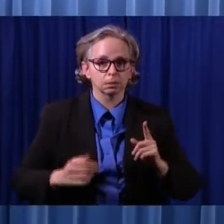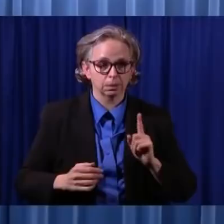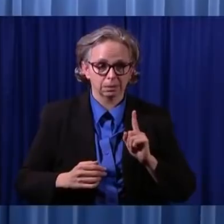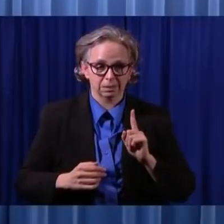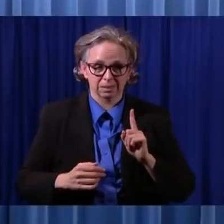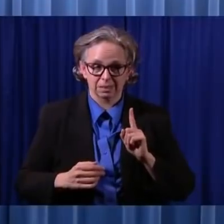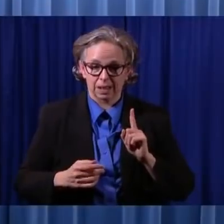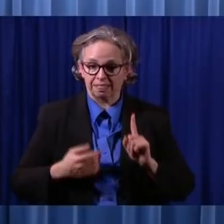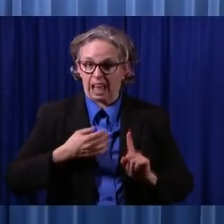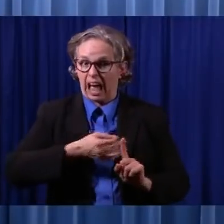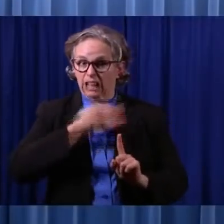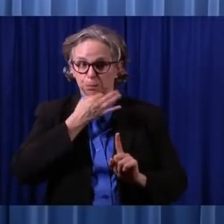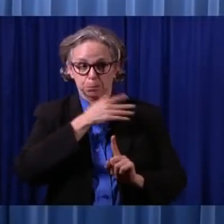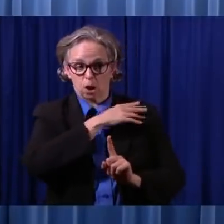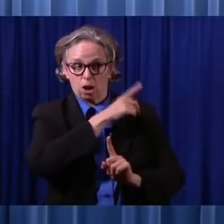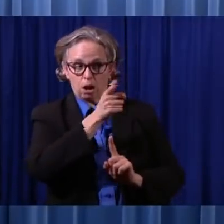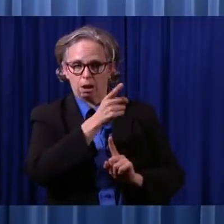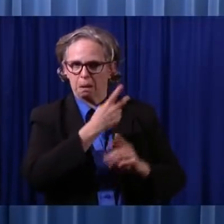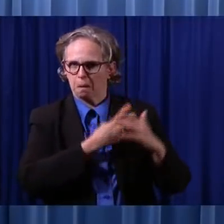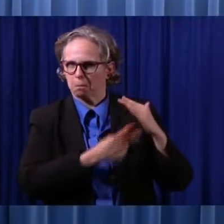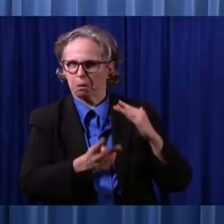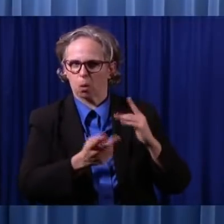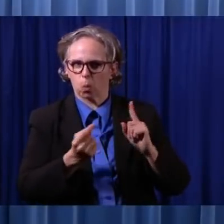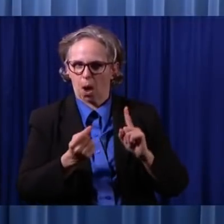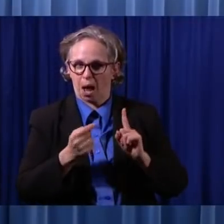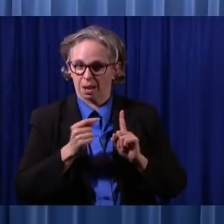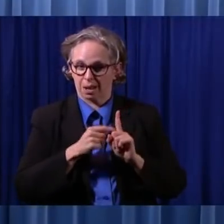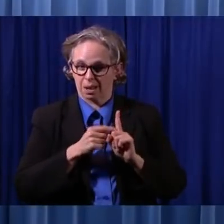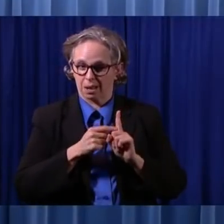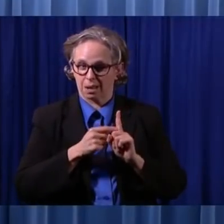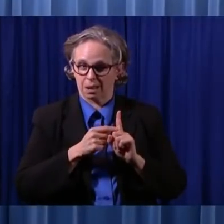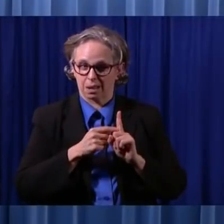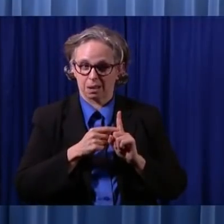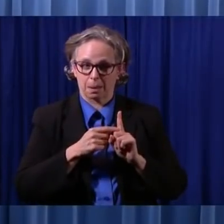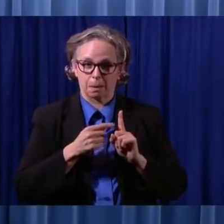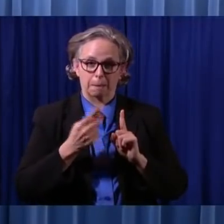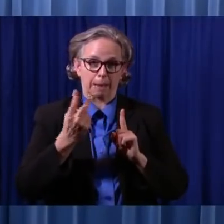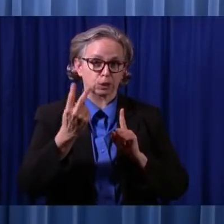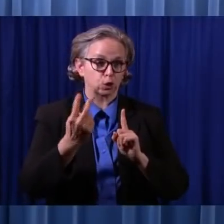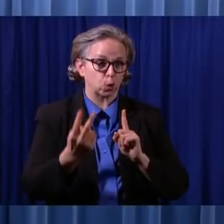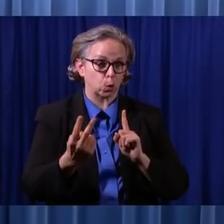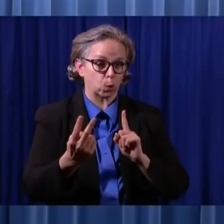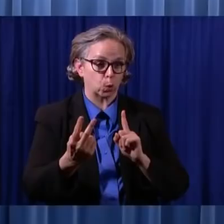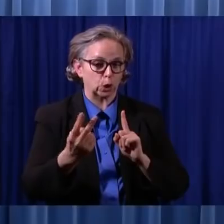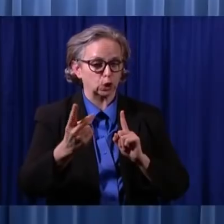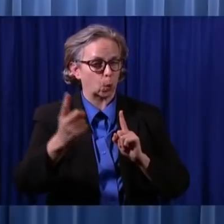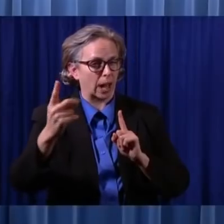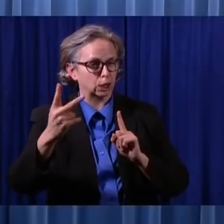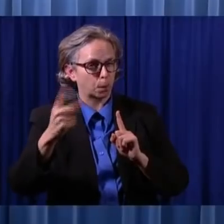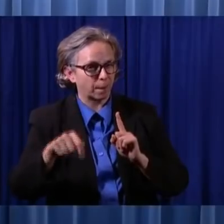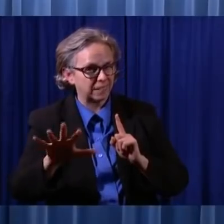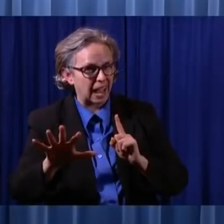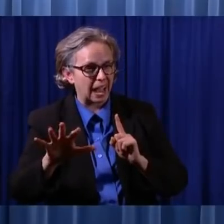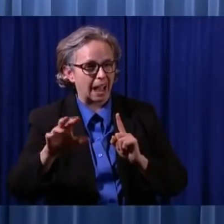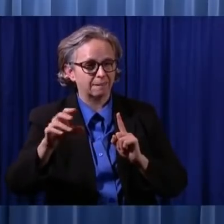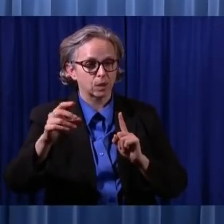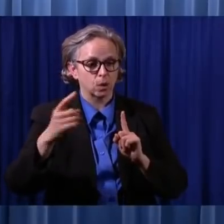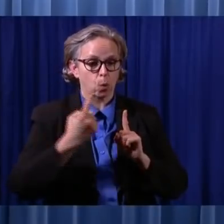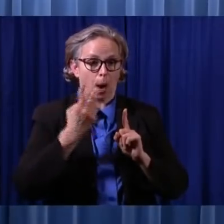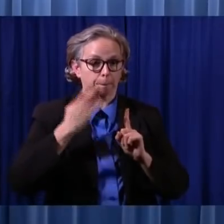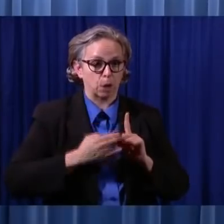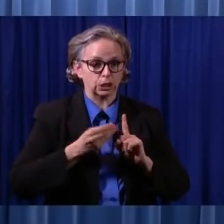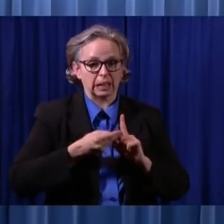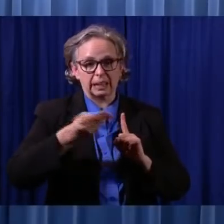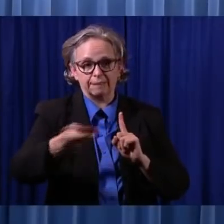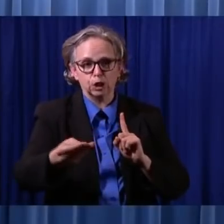as being a multiplication factor of 2.5 to 3. 2.5 times, one person infect 2.5